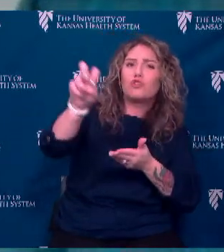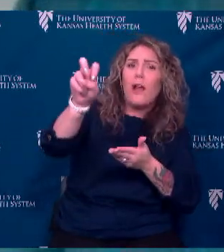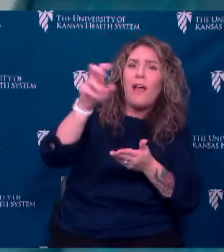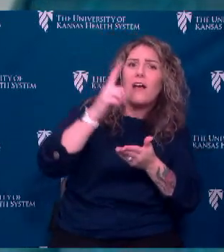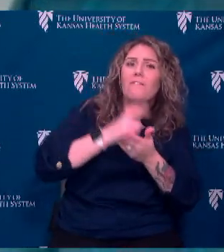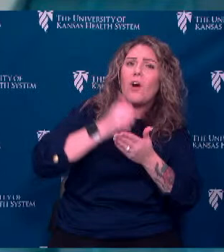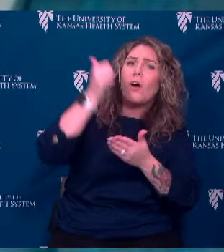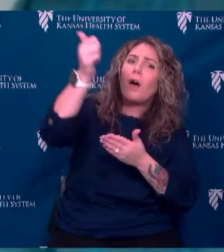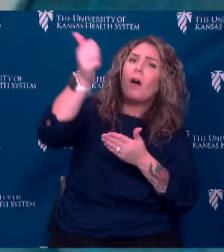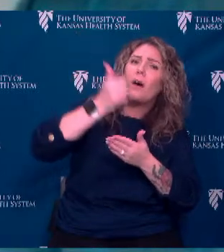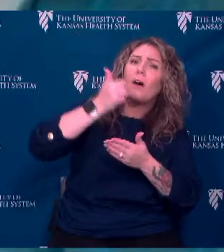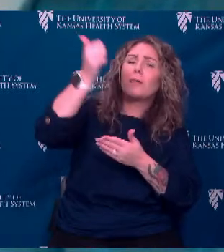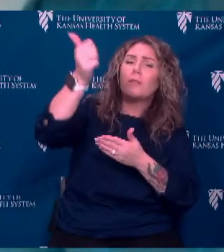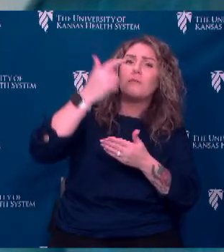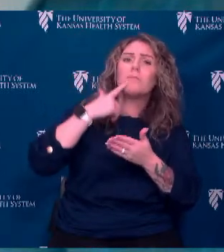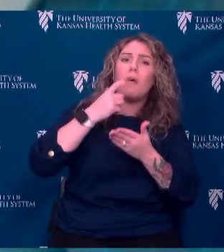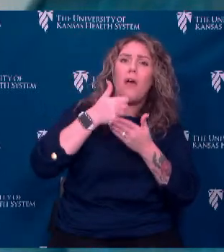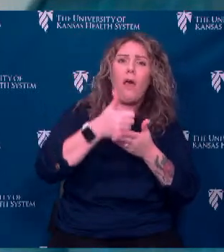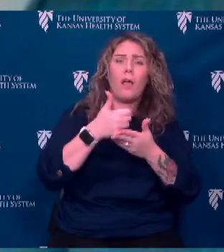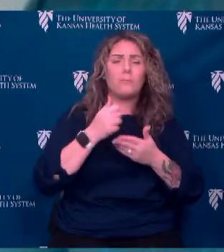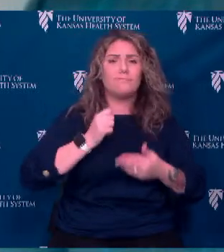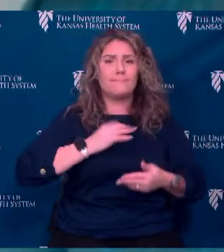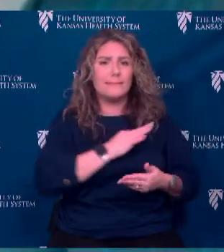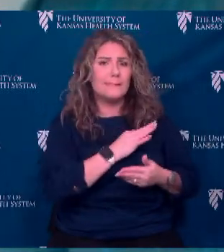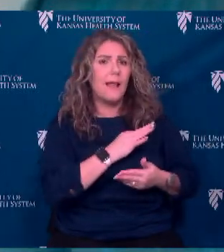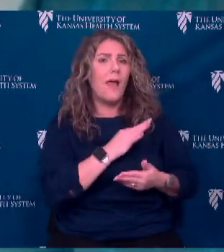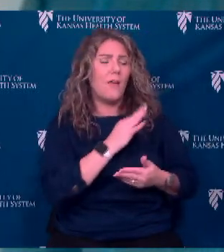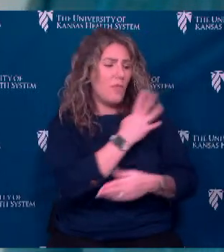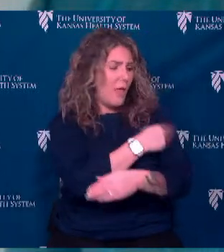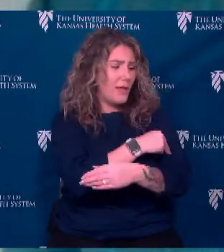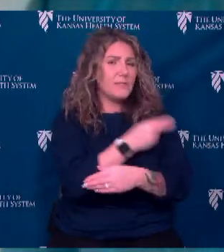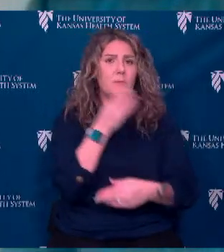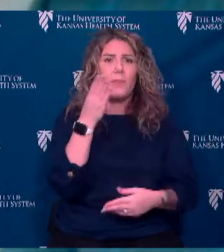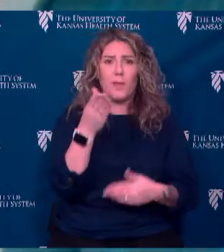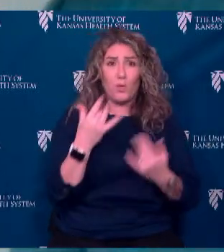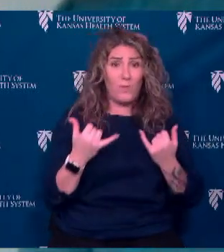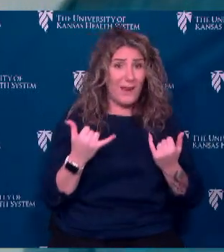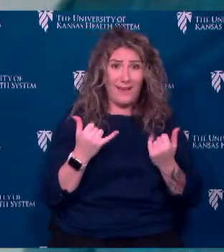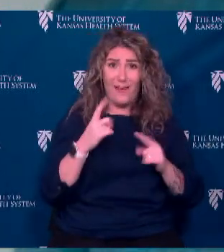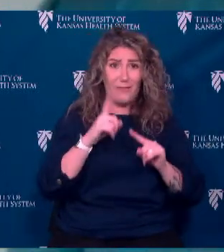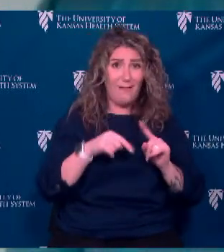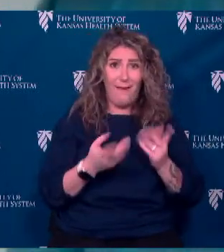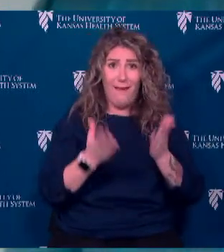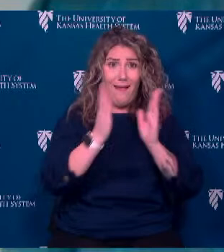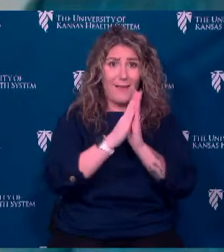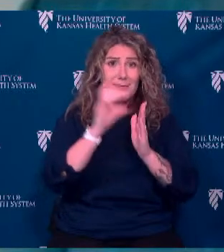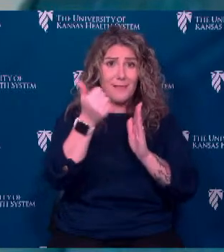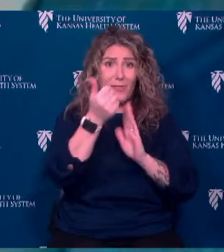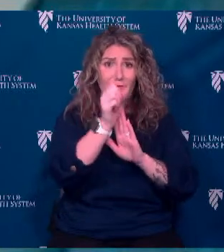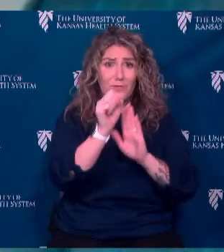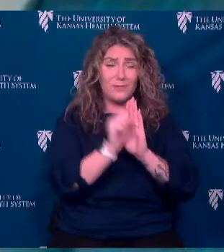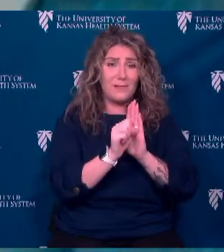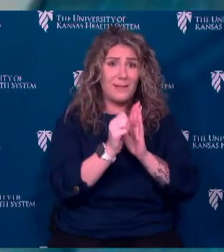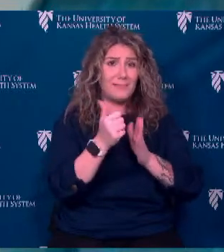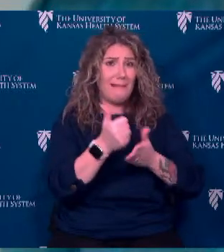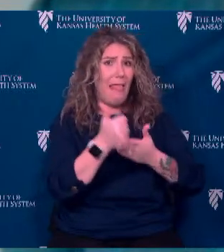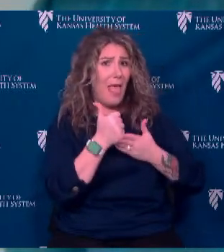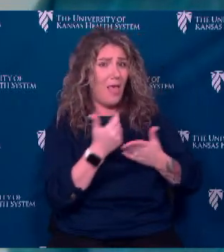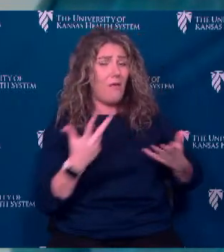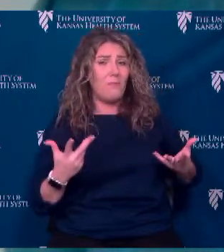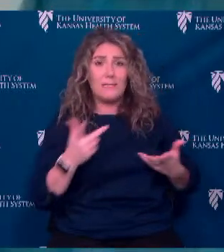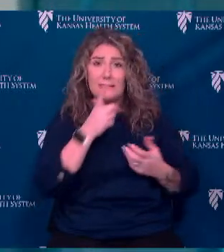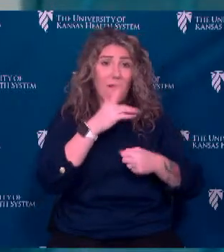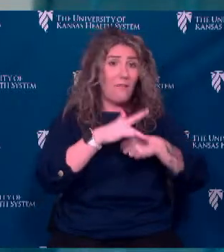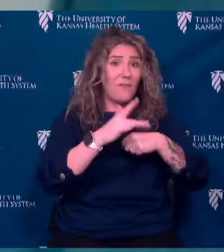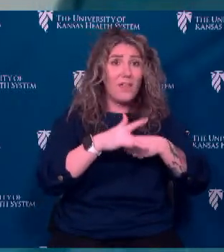they helped staff the hospitals and stuff like that. Right now, you can't ask other states to help you. It's just not